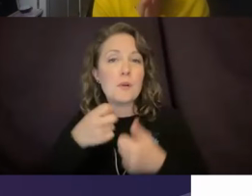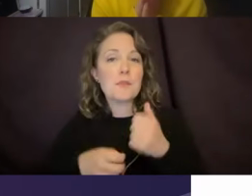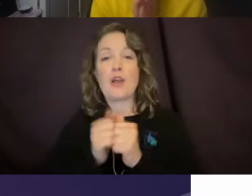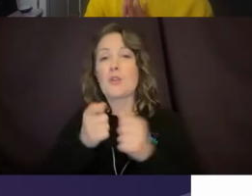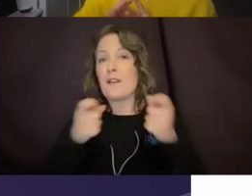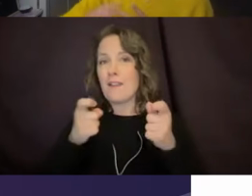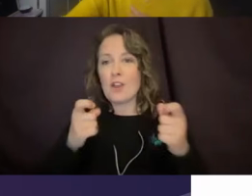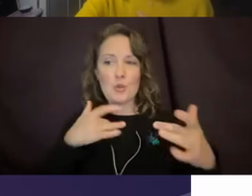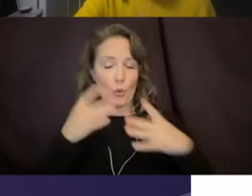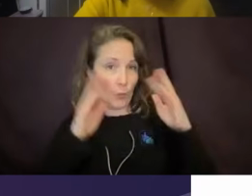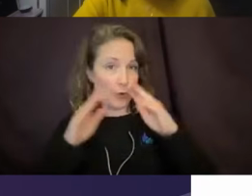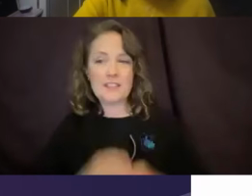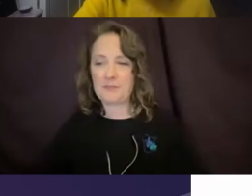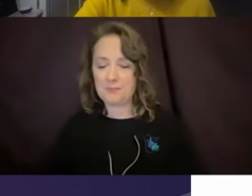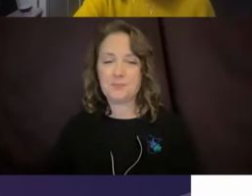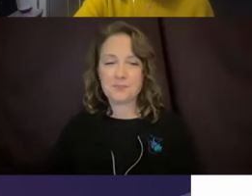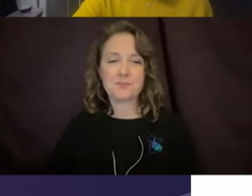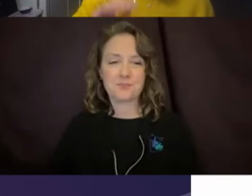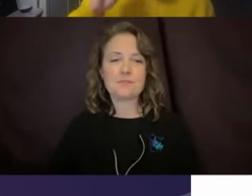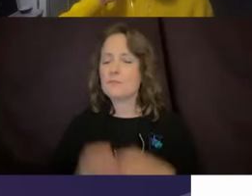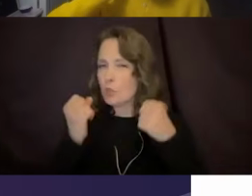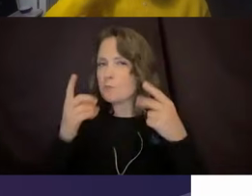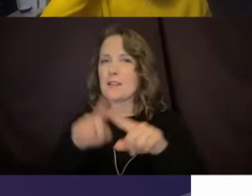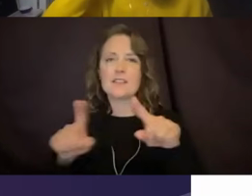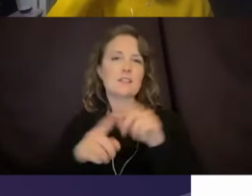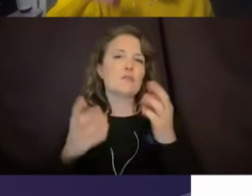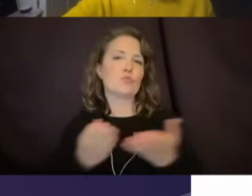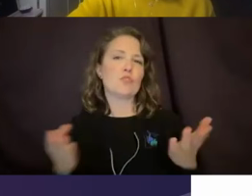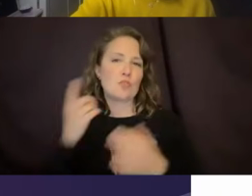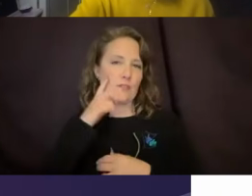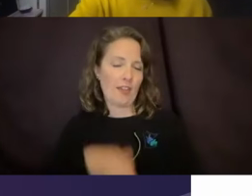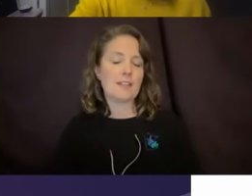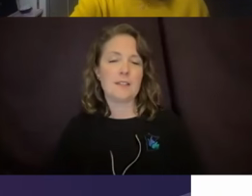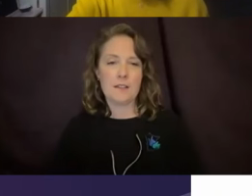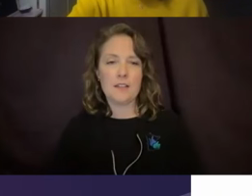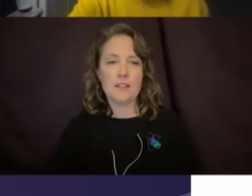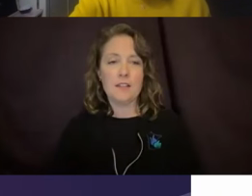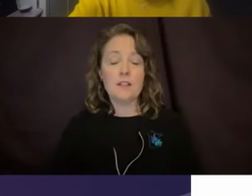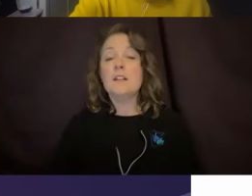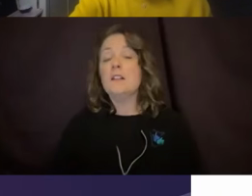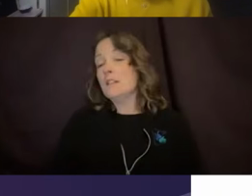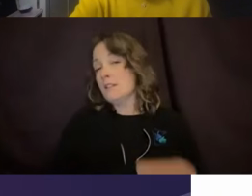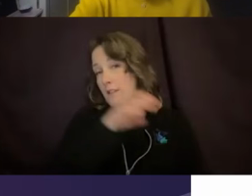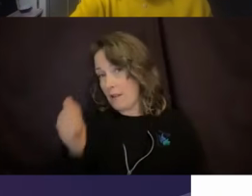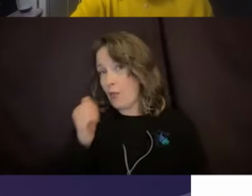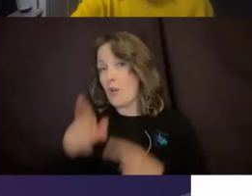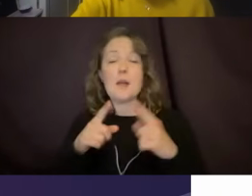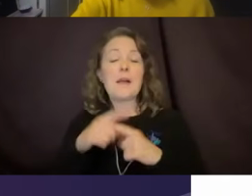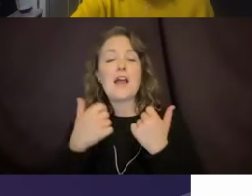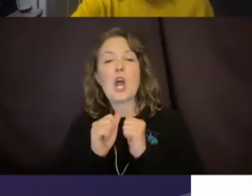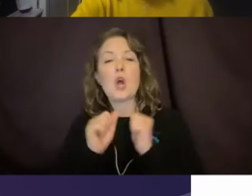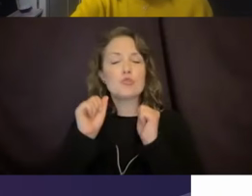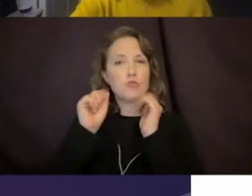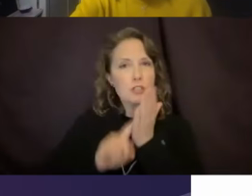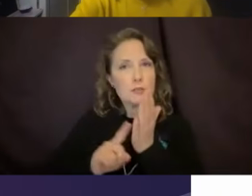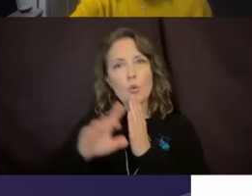a lot of different resources for that too. There's also one about exploring those fears. So, a lot of people in the chat